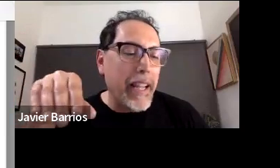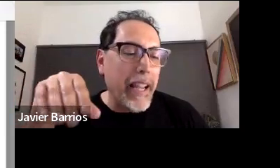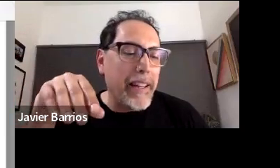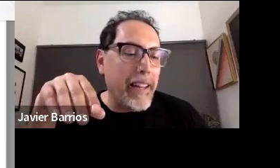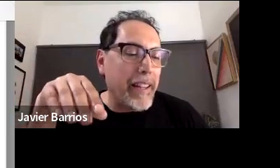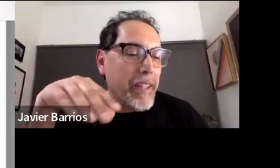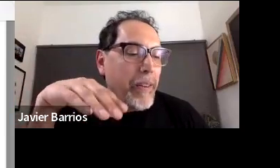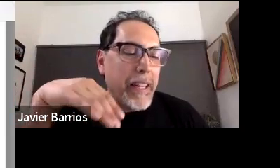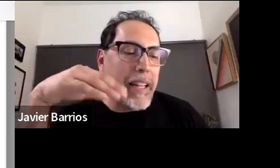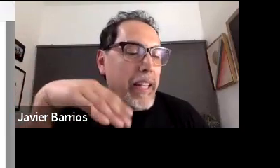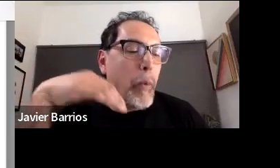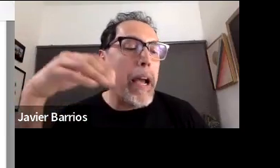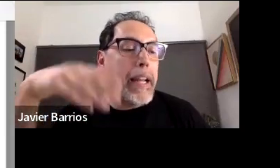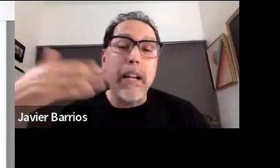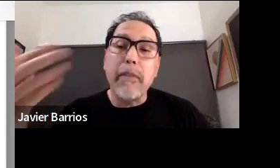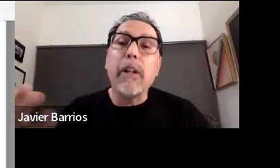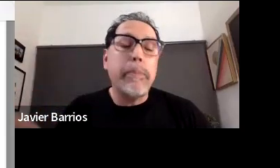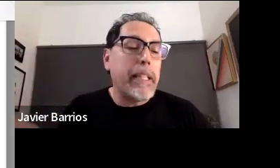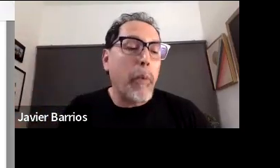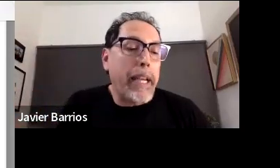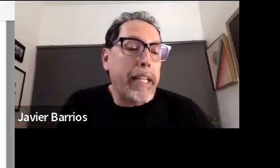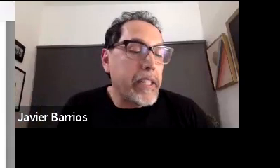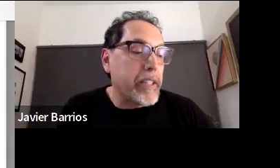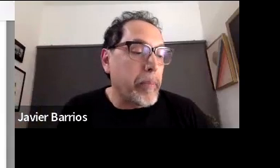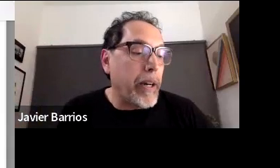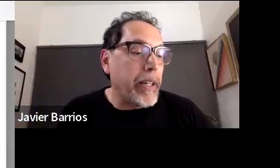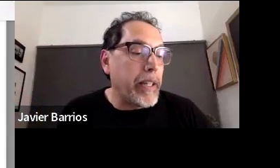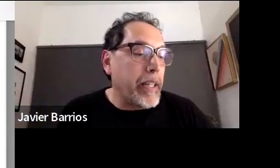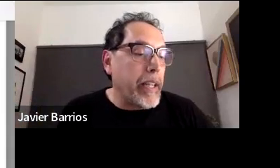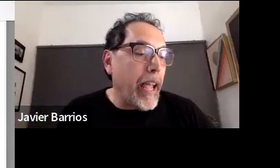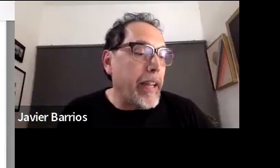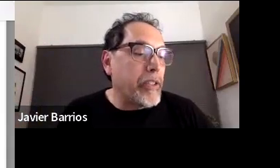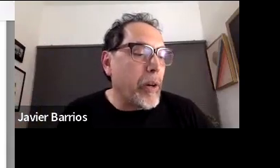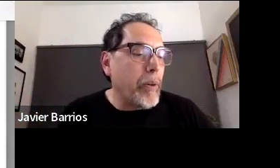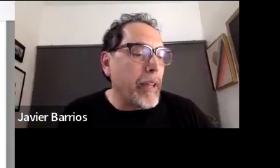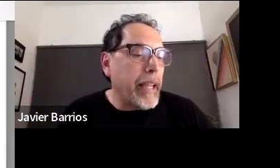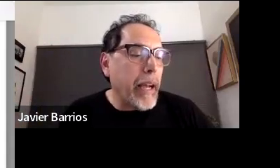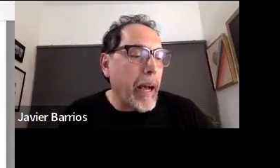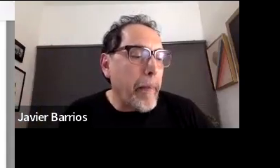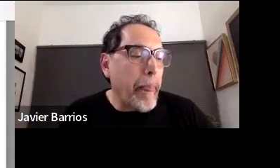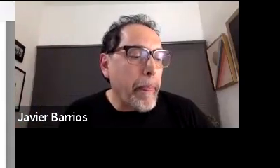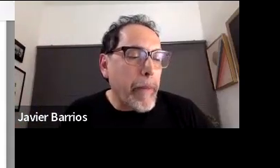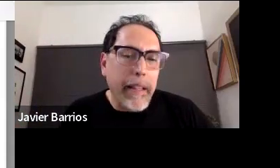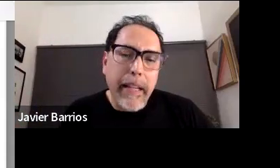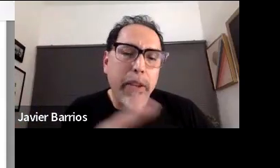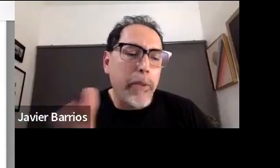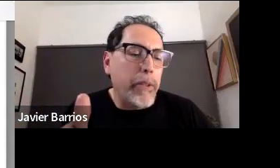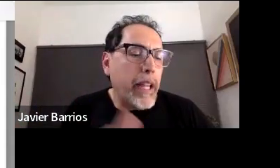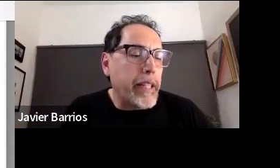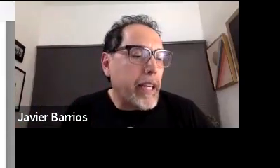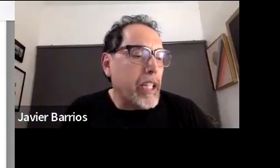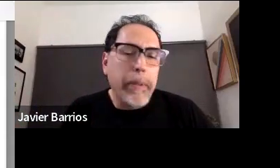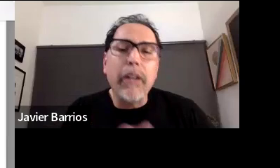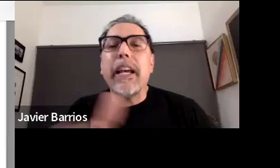it. And and then ultimately why he teaches at Barton. And so, like, can